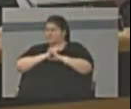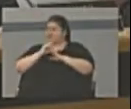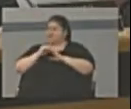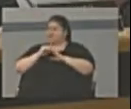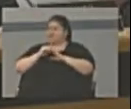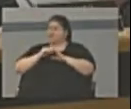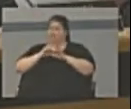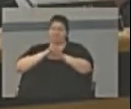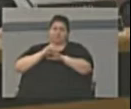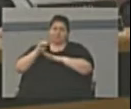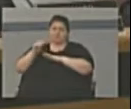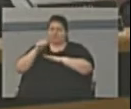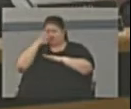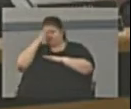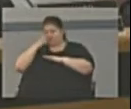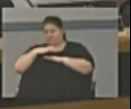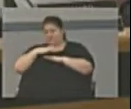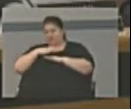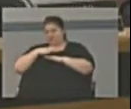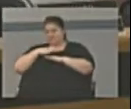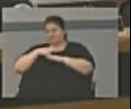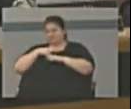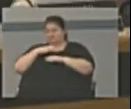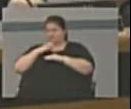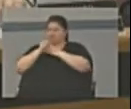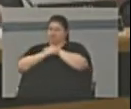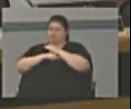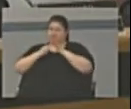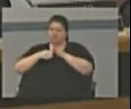bad guys behind bars. So I encourage you to do that.